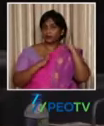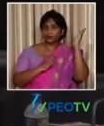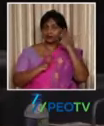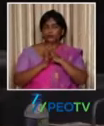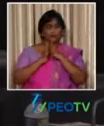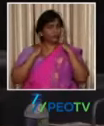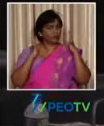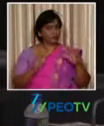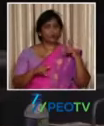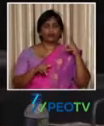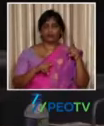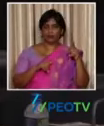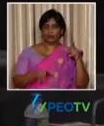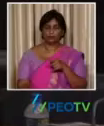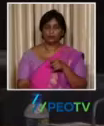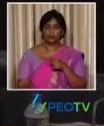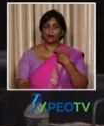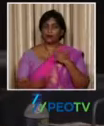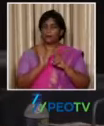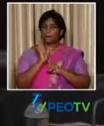Meta and all that? You think they will buy it?